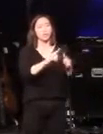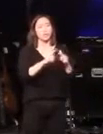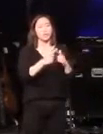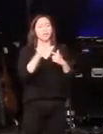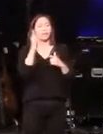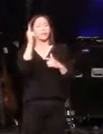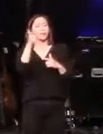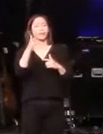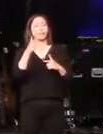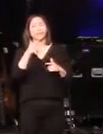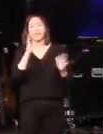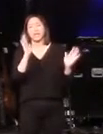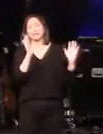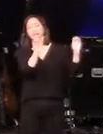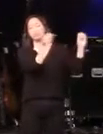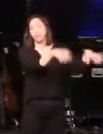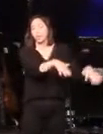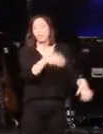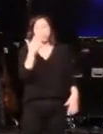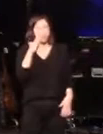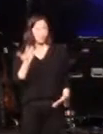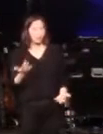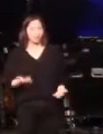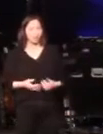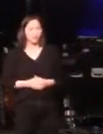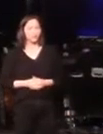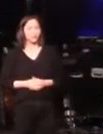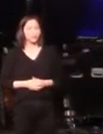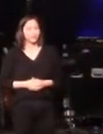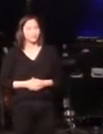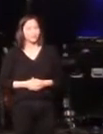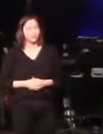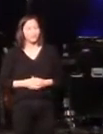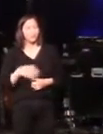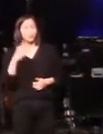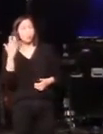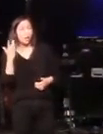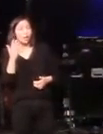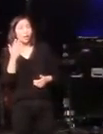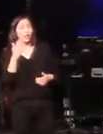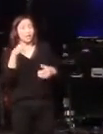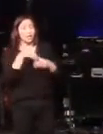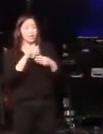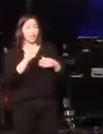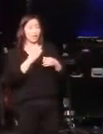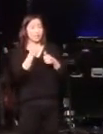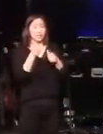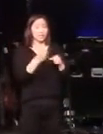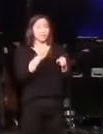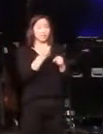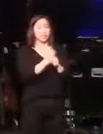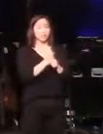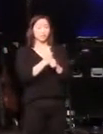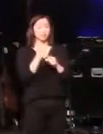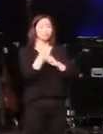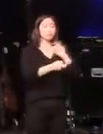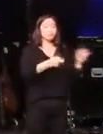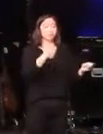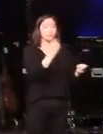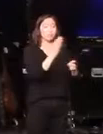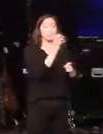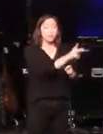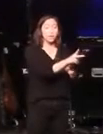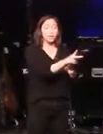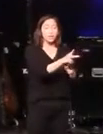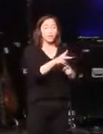Because we gave 10%, at the same time, listen to me, in that 10 years, we were also supporting a church